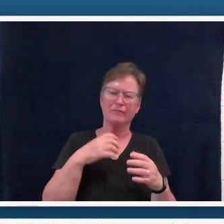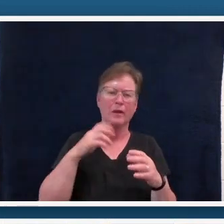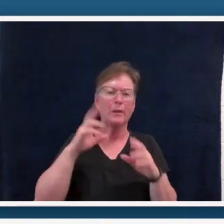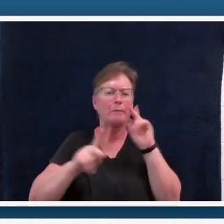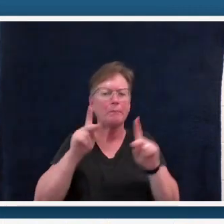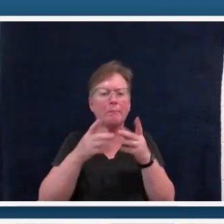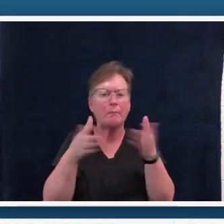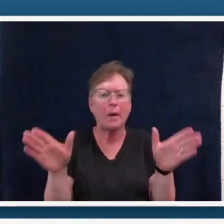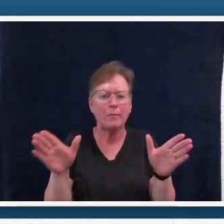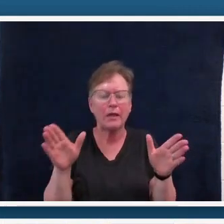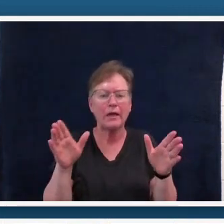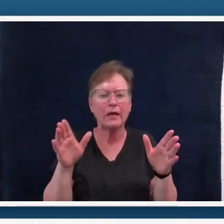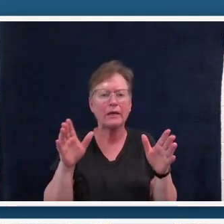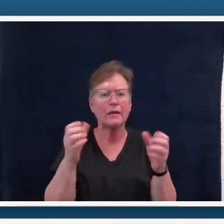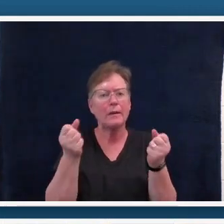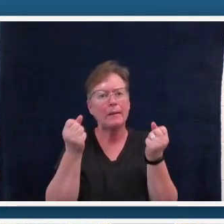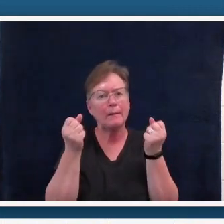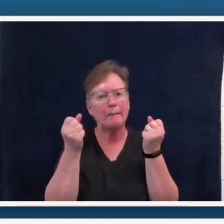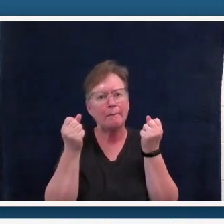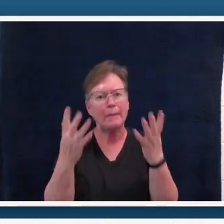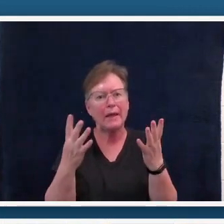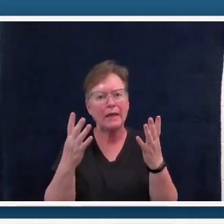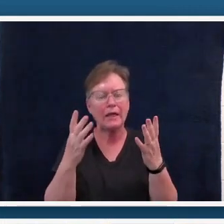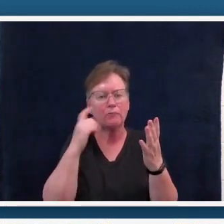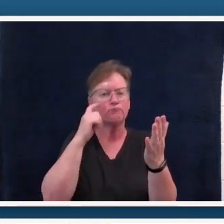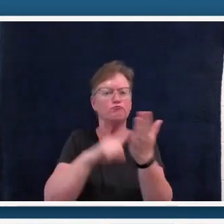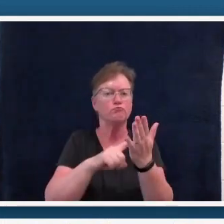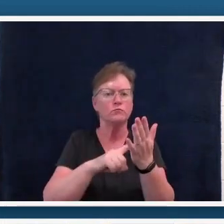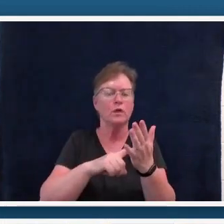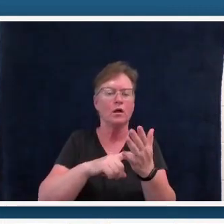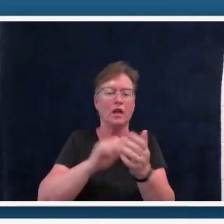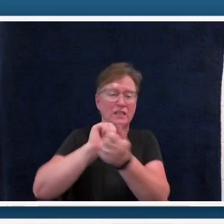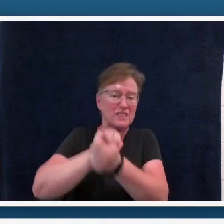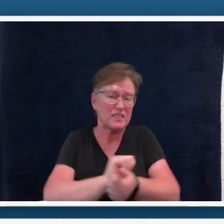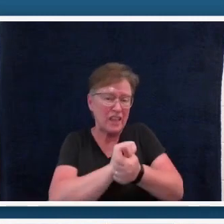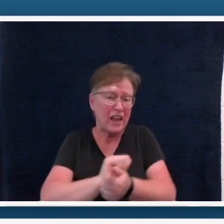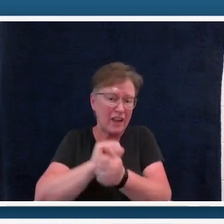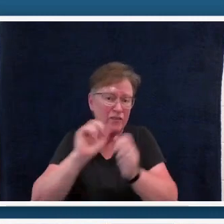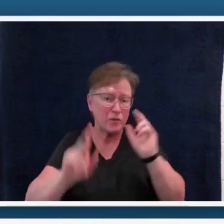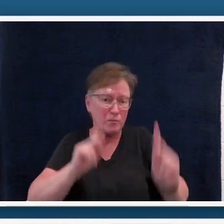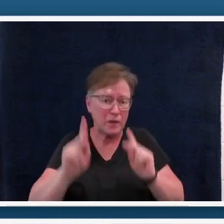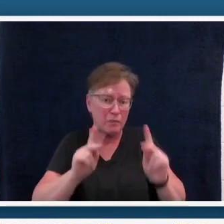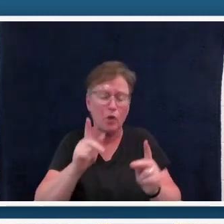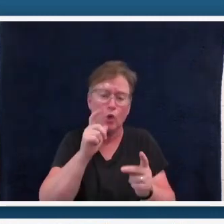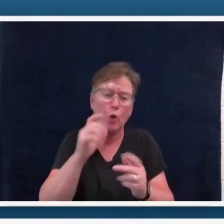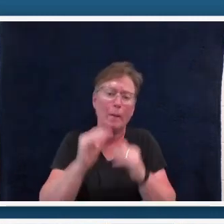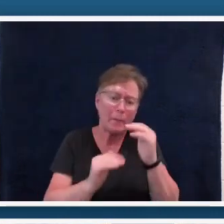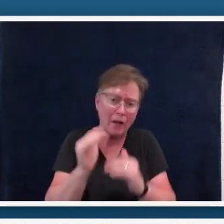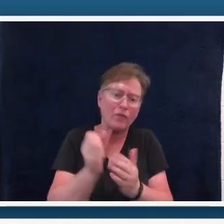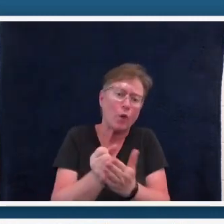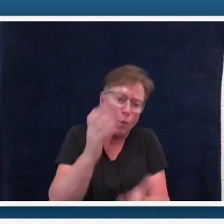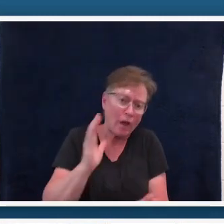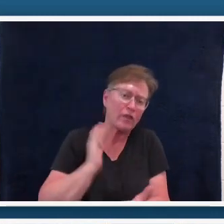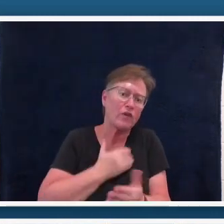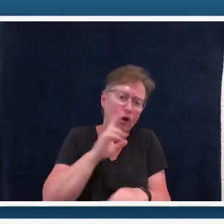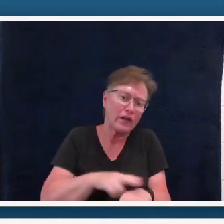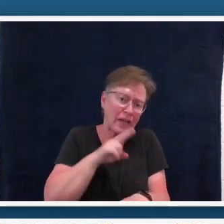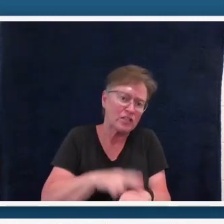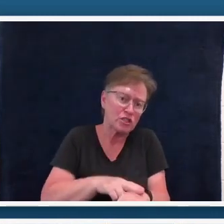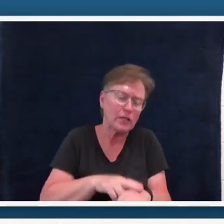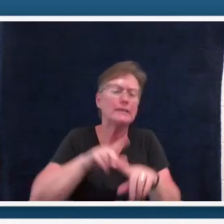it evokes the break-backing work of enslaved people who built the wealth of our nation while simultaneously being excluded from